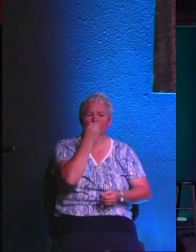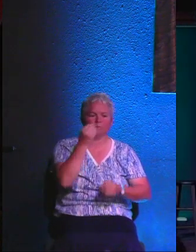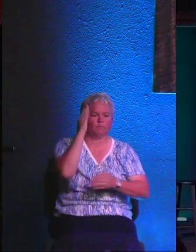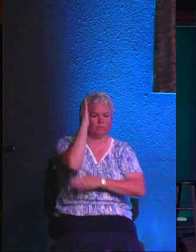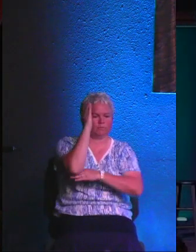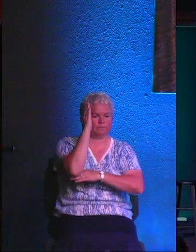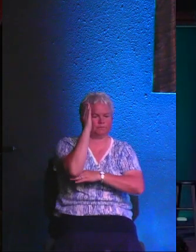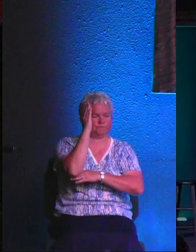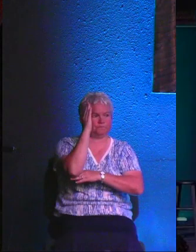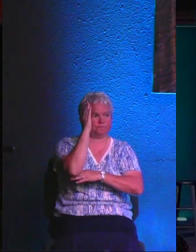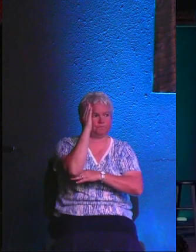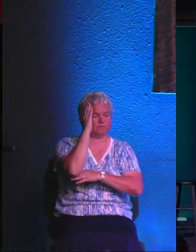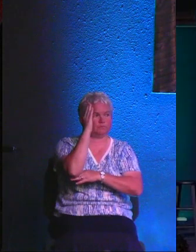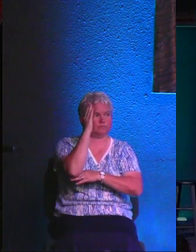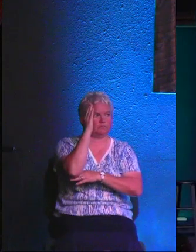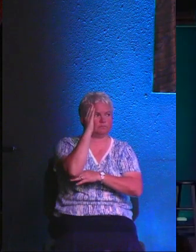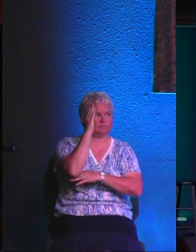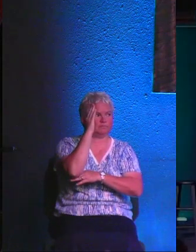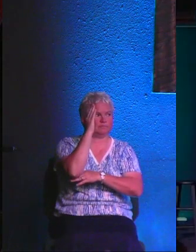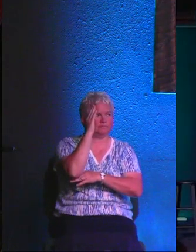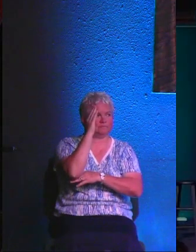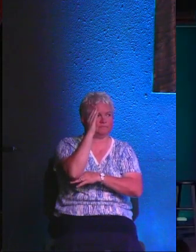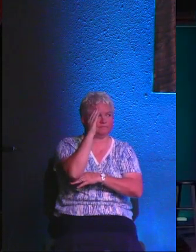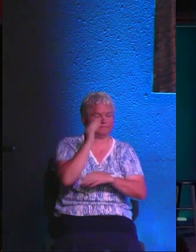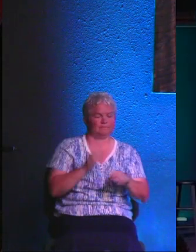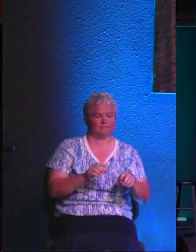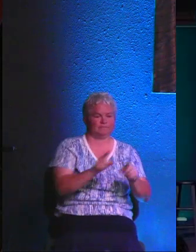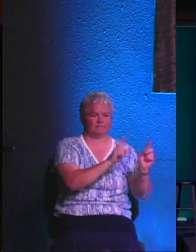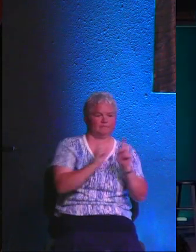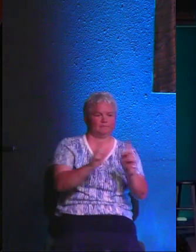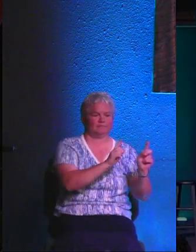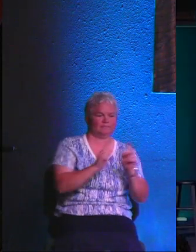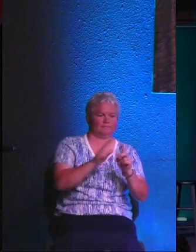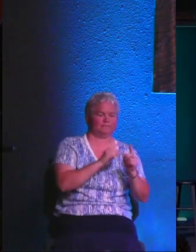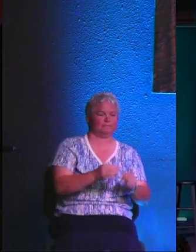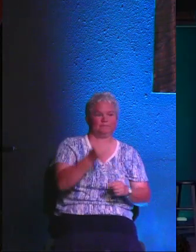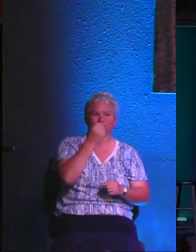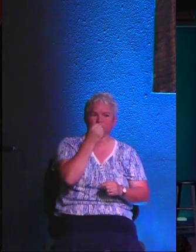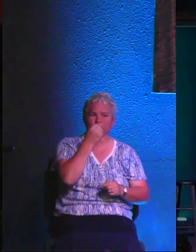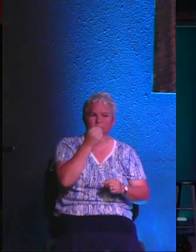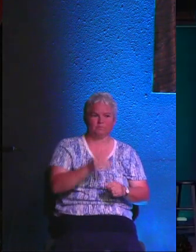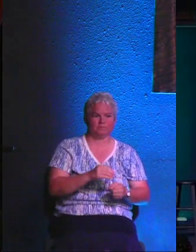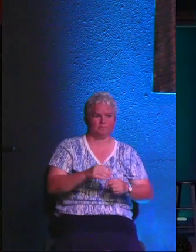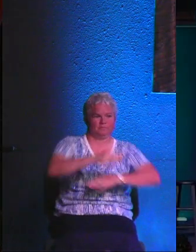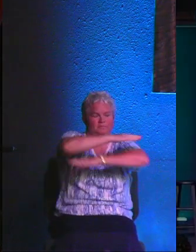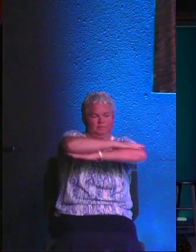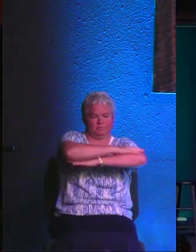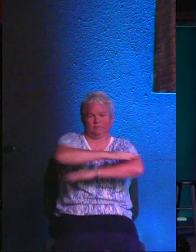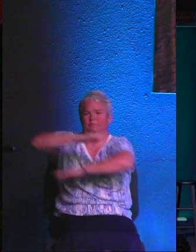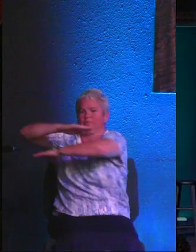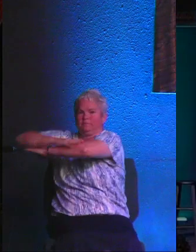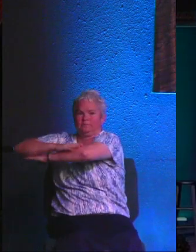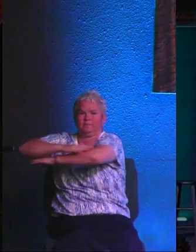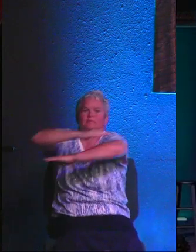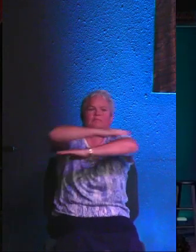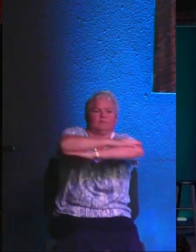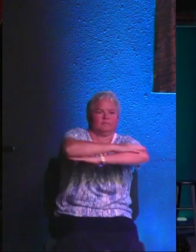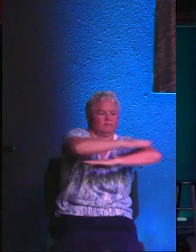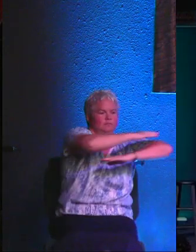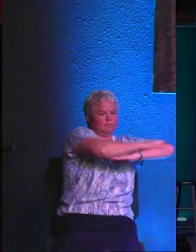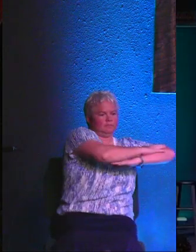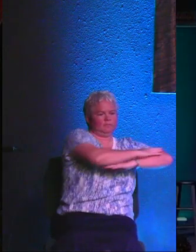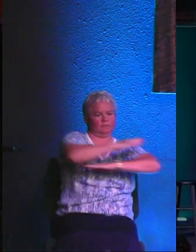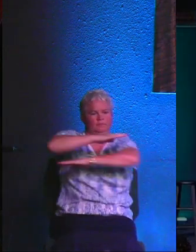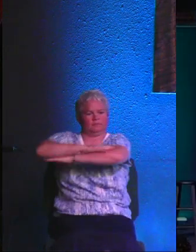us. And usually what they do is they each sit at a separate table. So we all get to hang out with them,